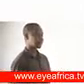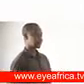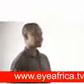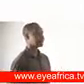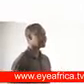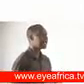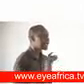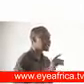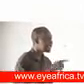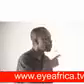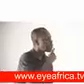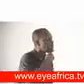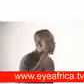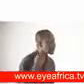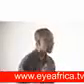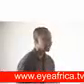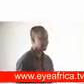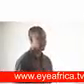Dear Mother,